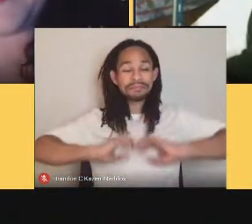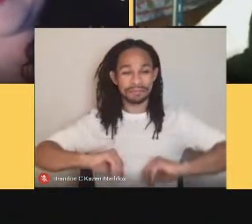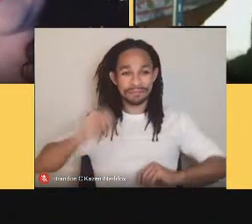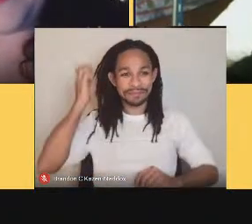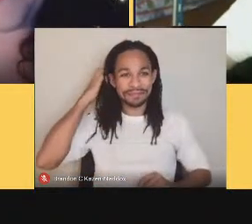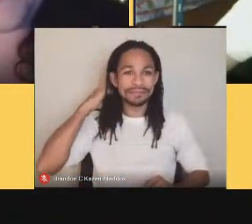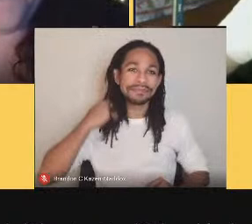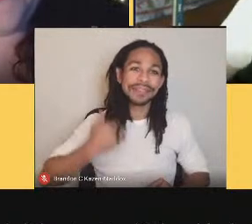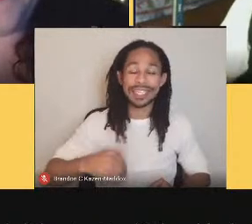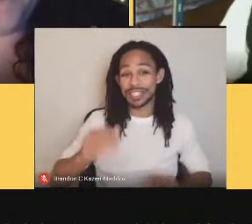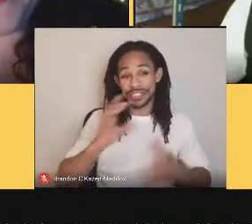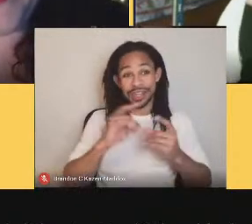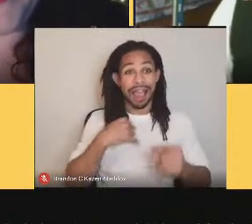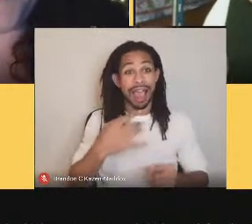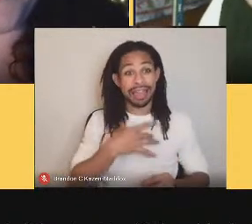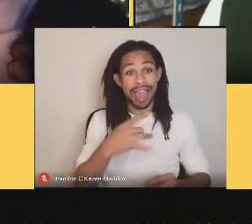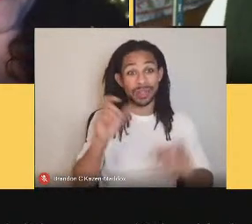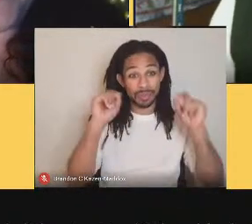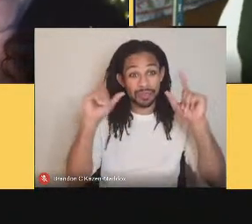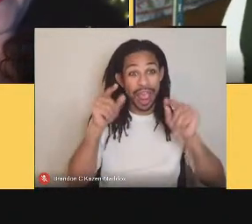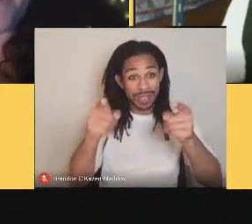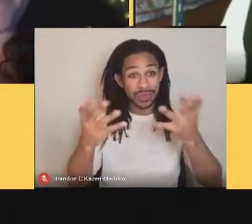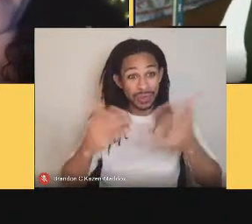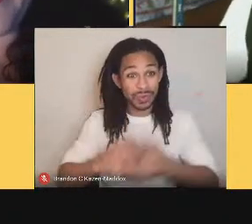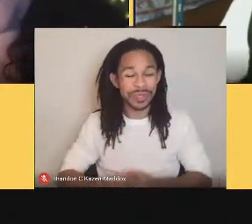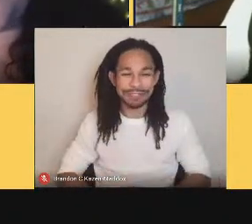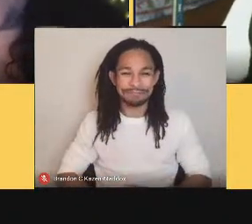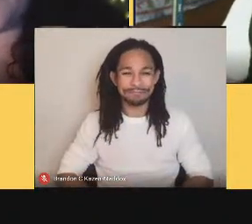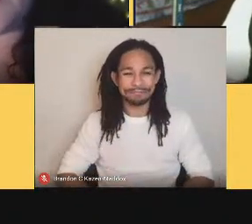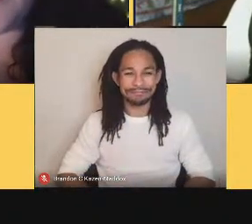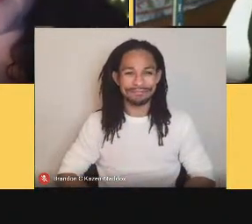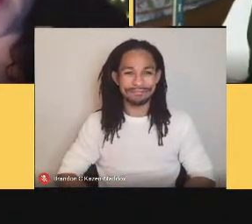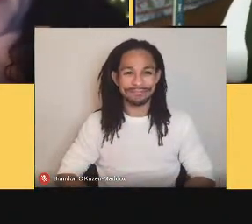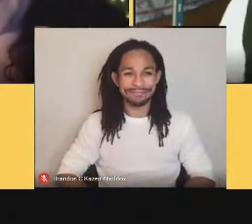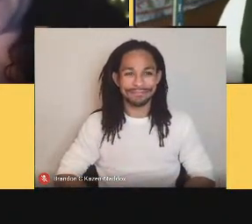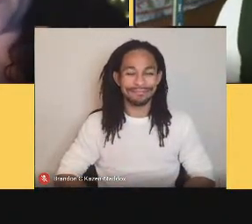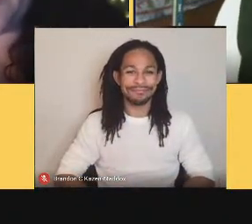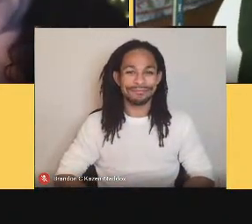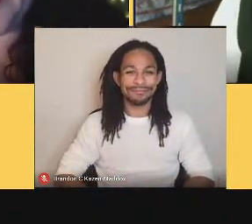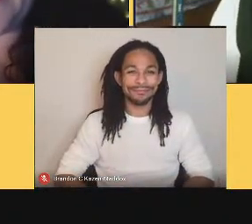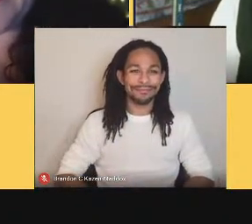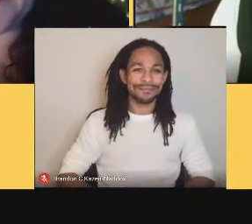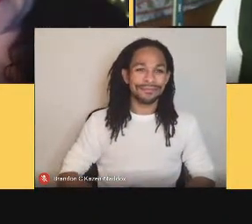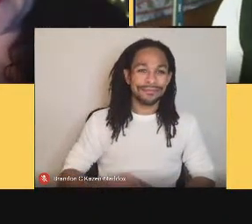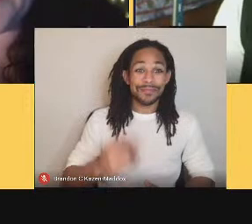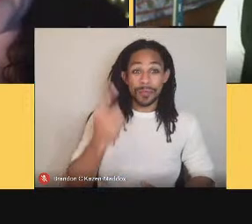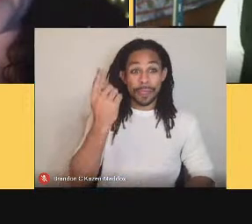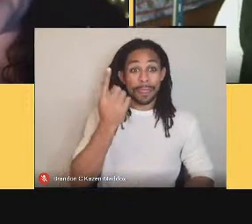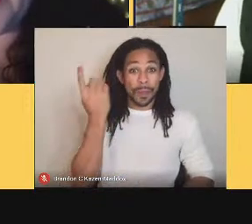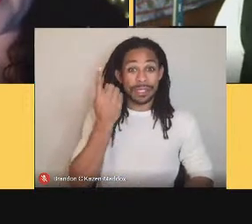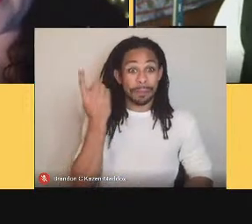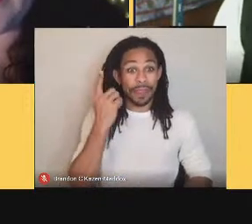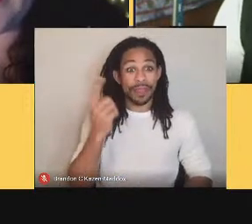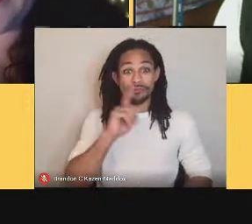I like to surprise you. I love it. Yeah, I one of the things that came up for me when I was listening